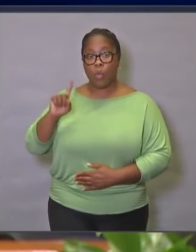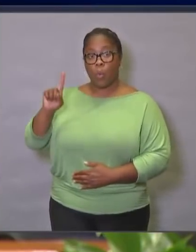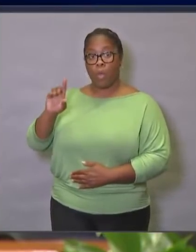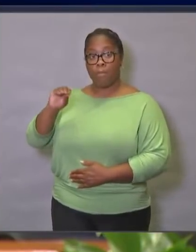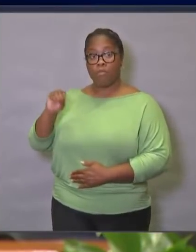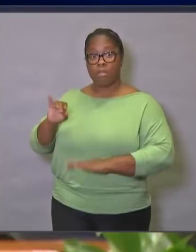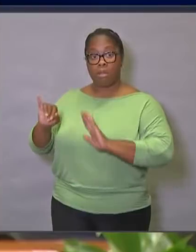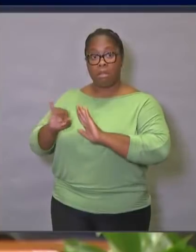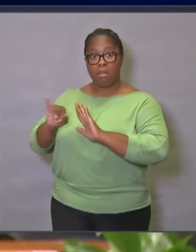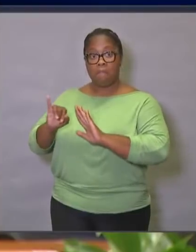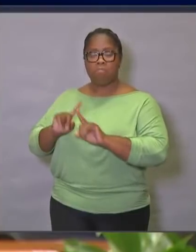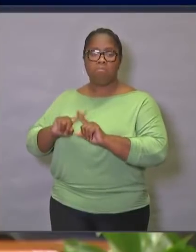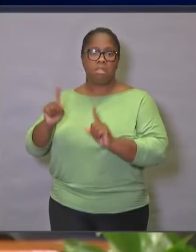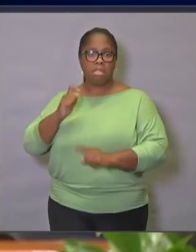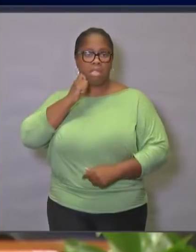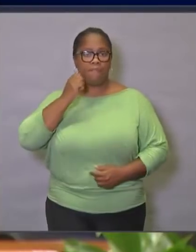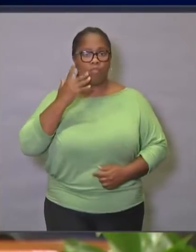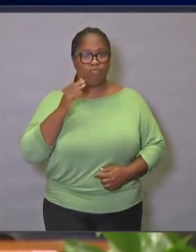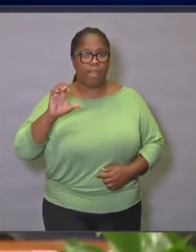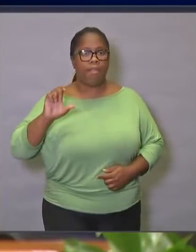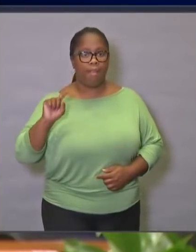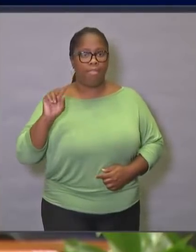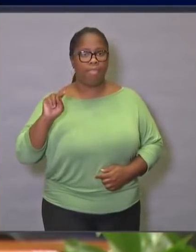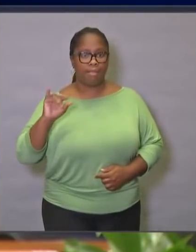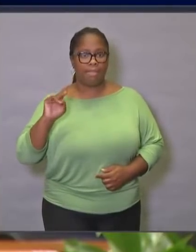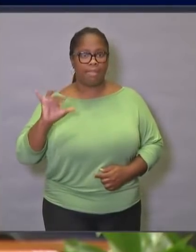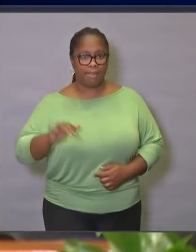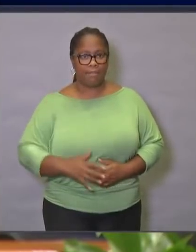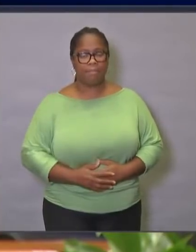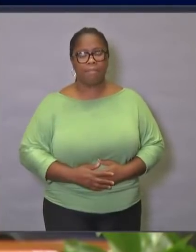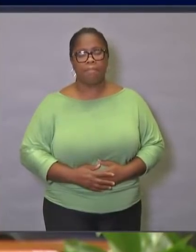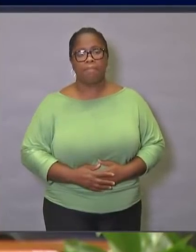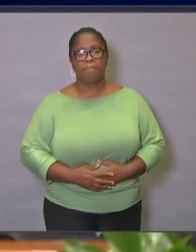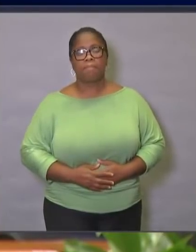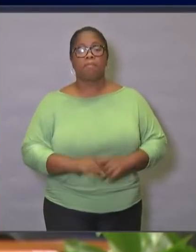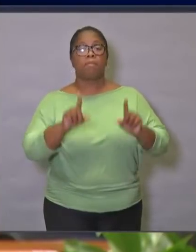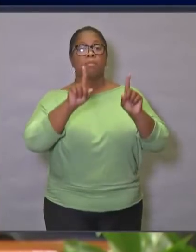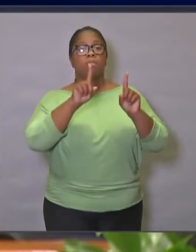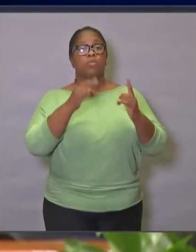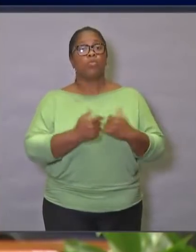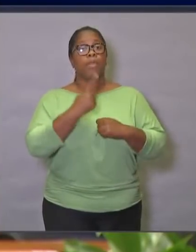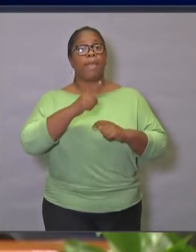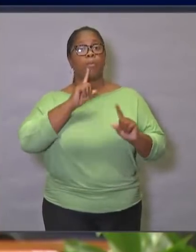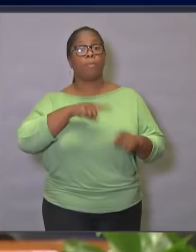1% identified with another race or ethnicity. We're also reporting today